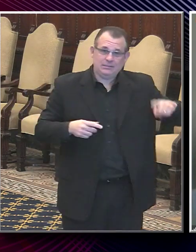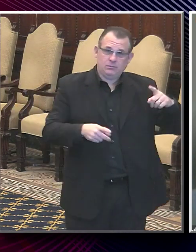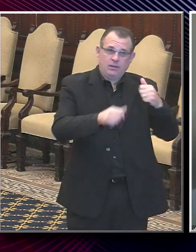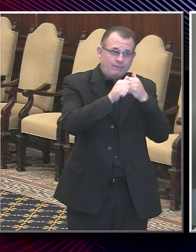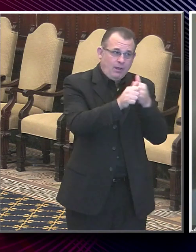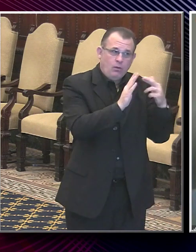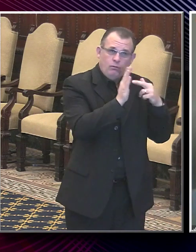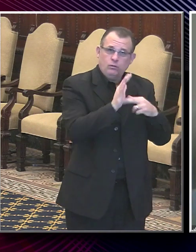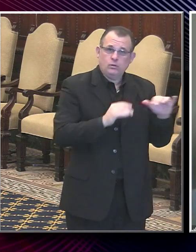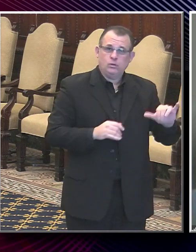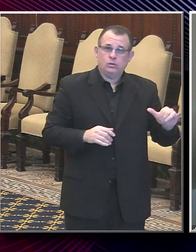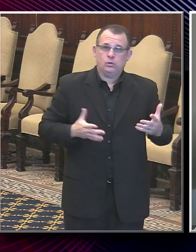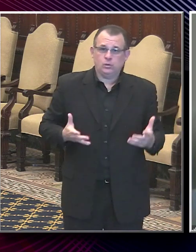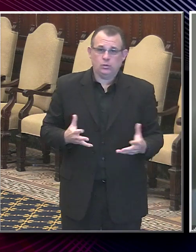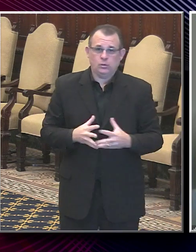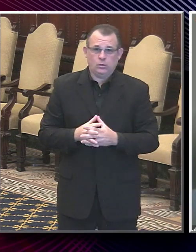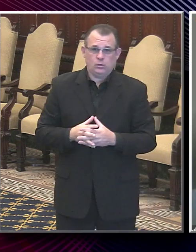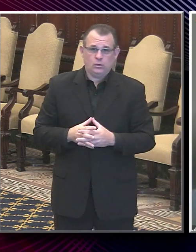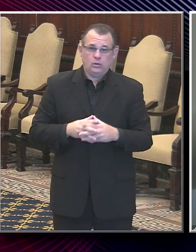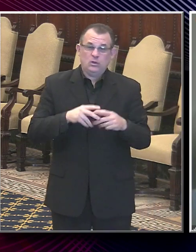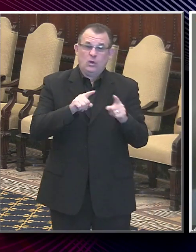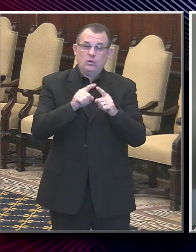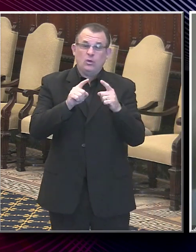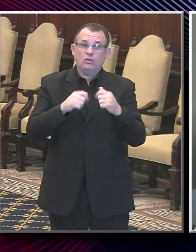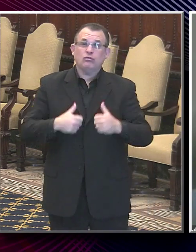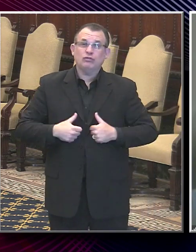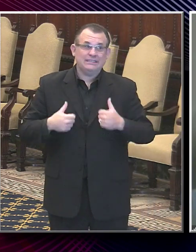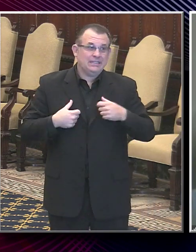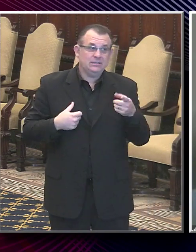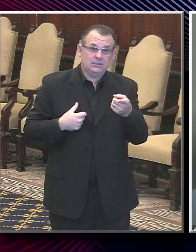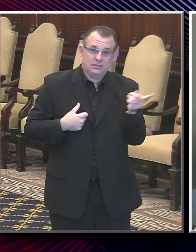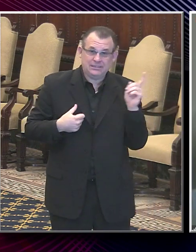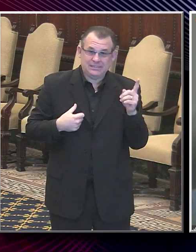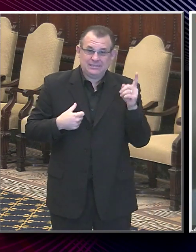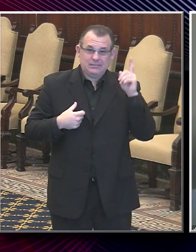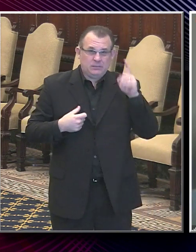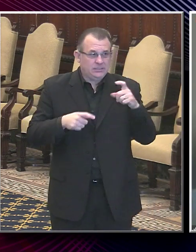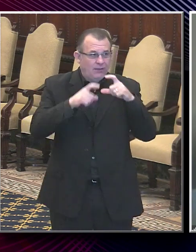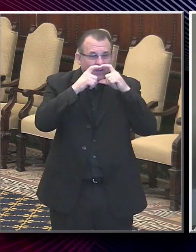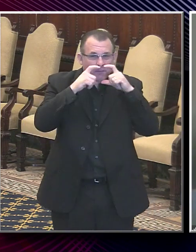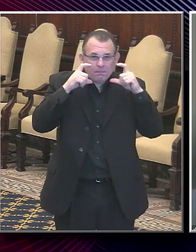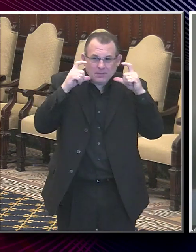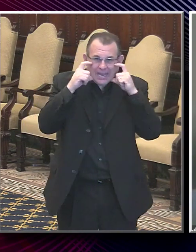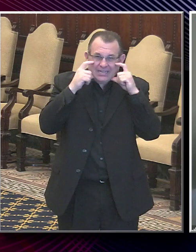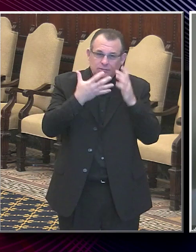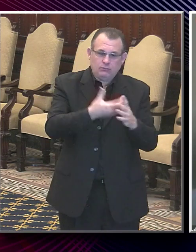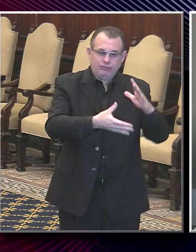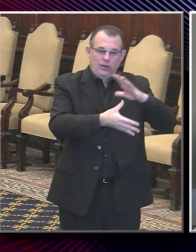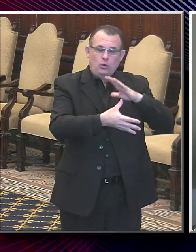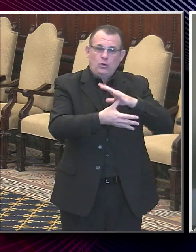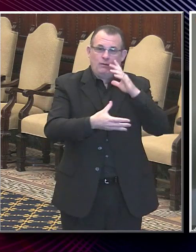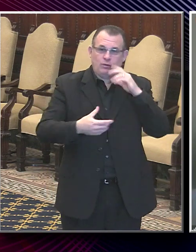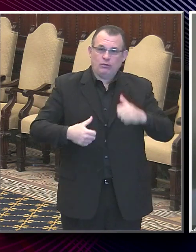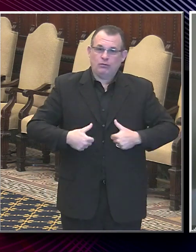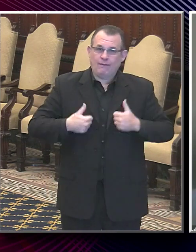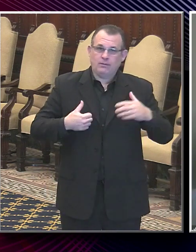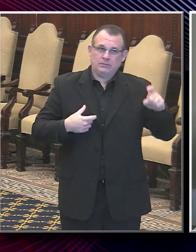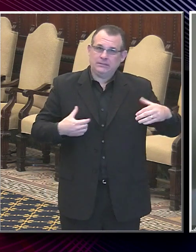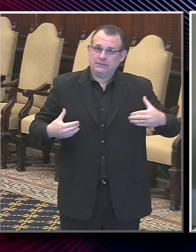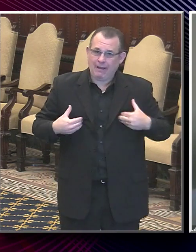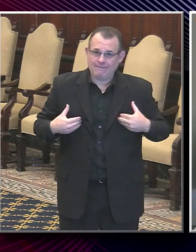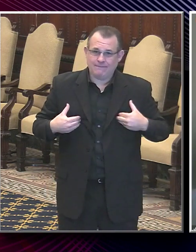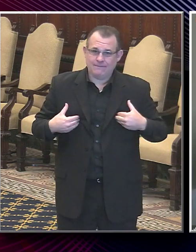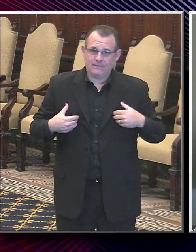main thing that residents need to do is to think about masks. That's the one thing that's clearly under the control of every individual person in